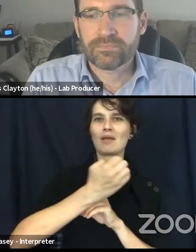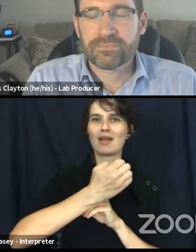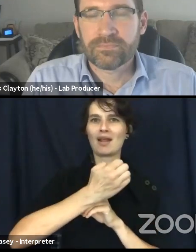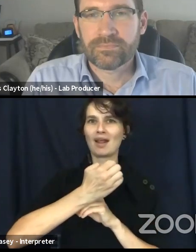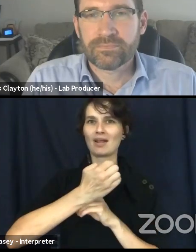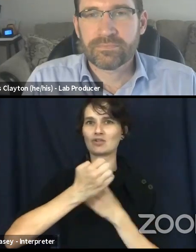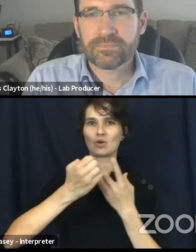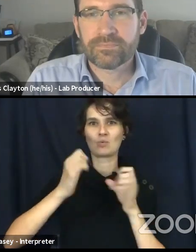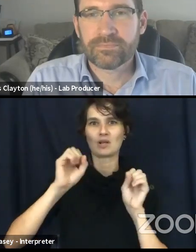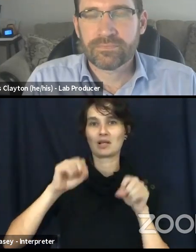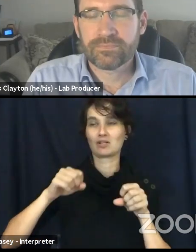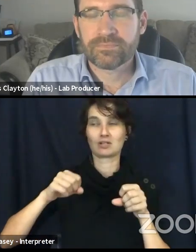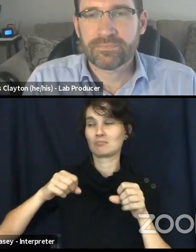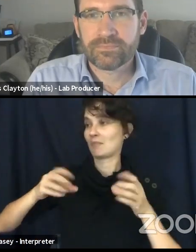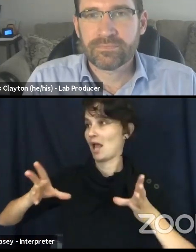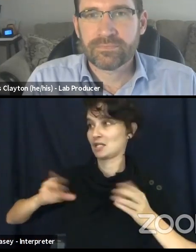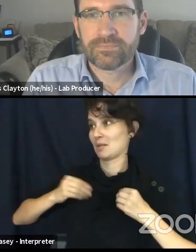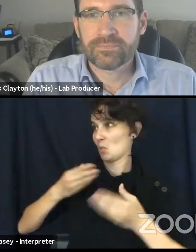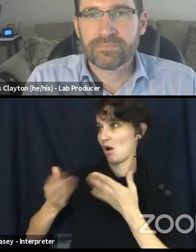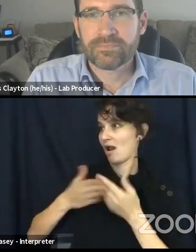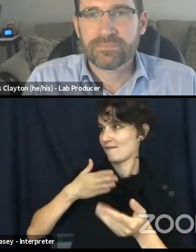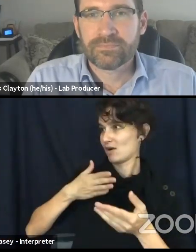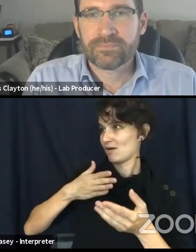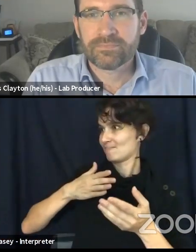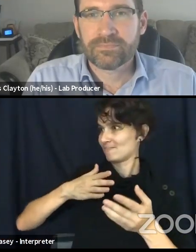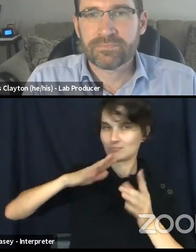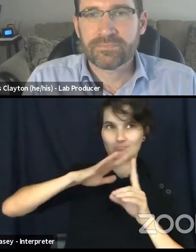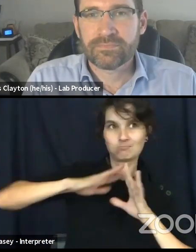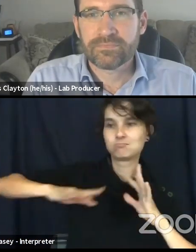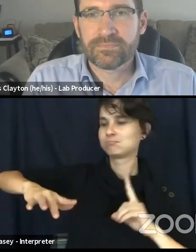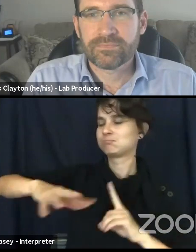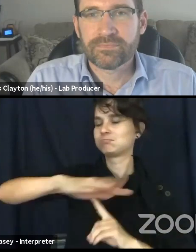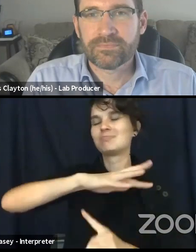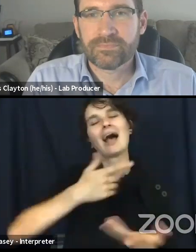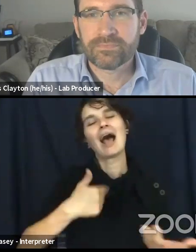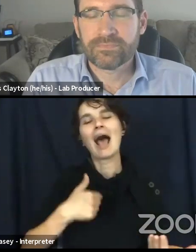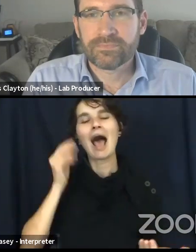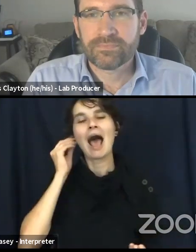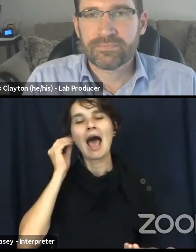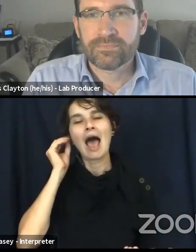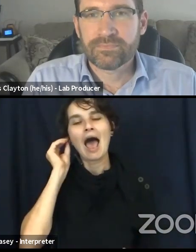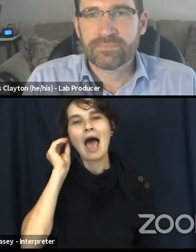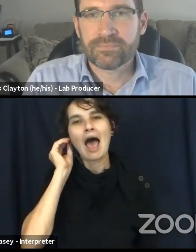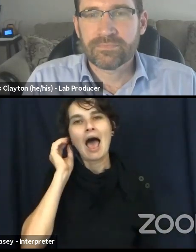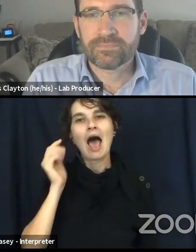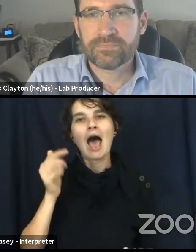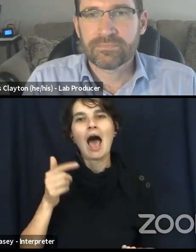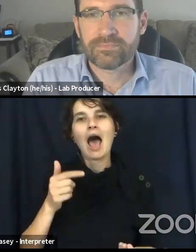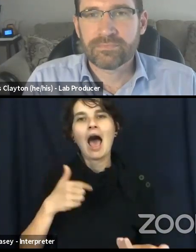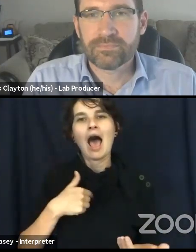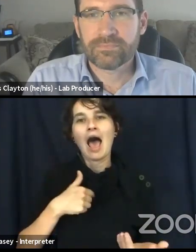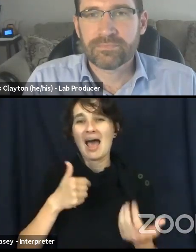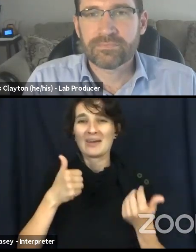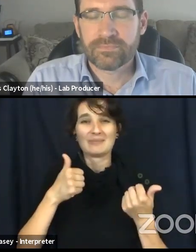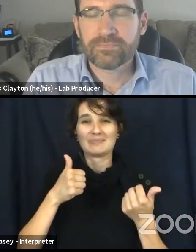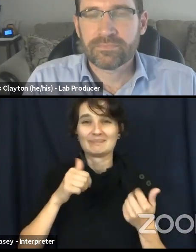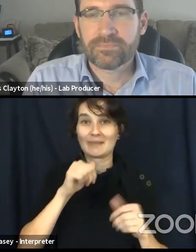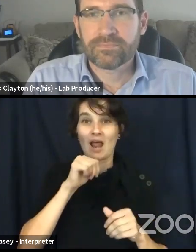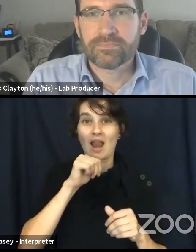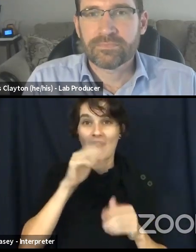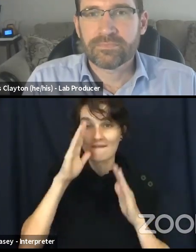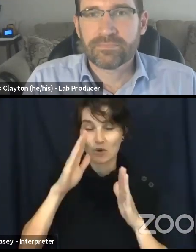impulses? So yeah, I have found that, you know, instead of trying to translate what worked in a physical space, trying to